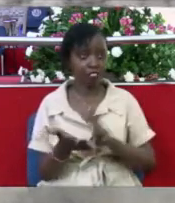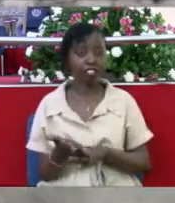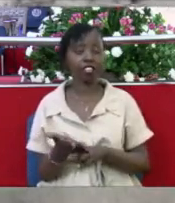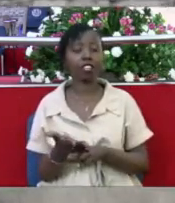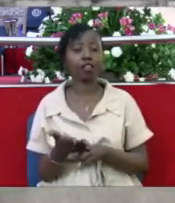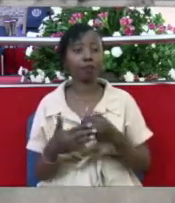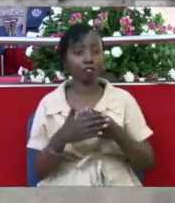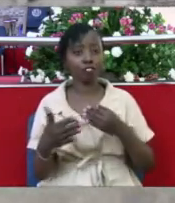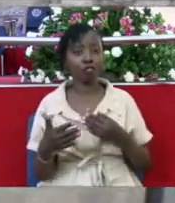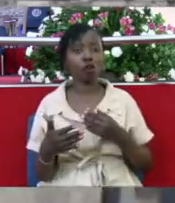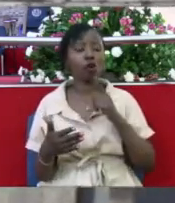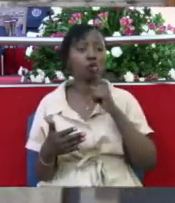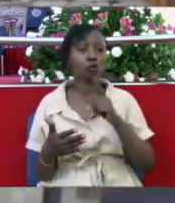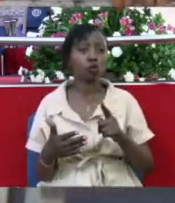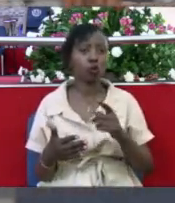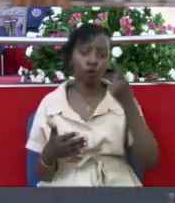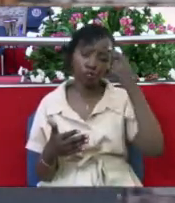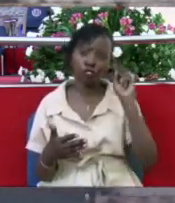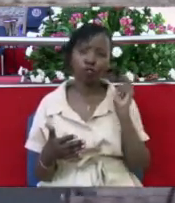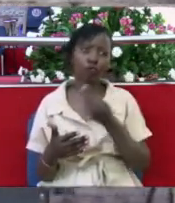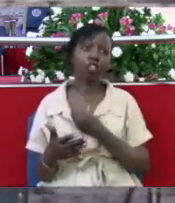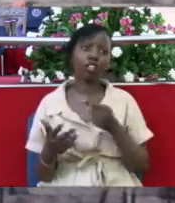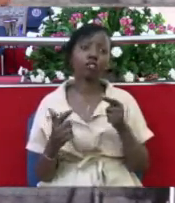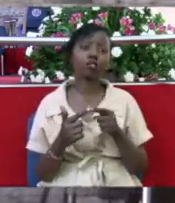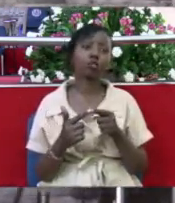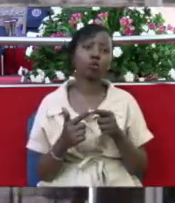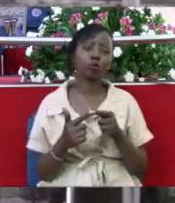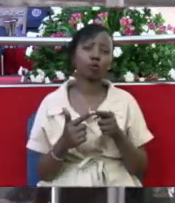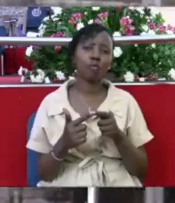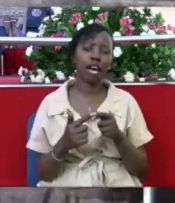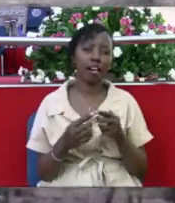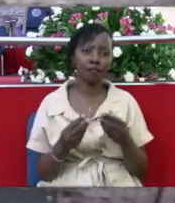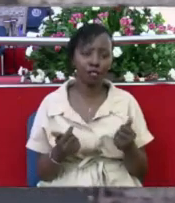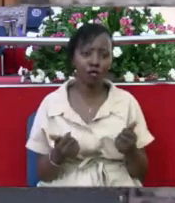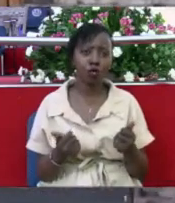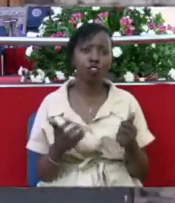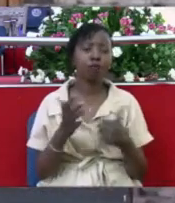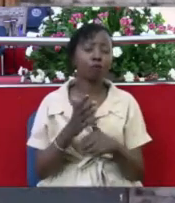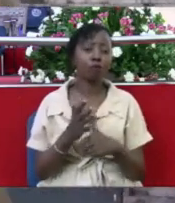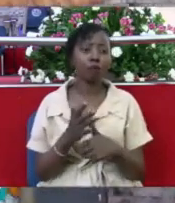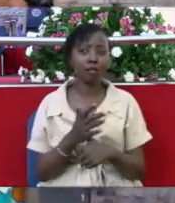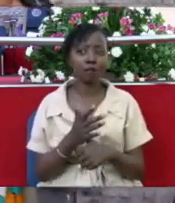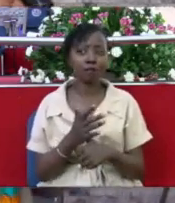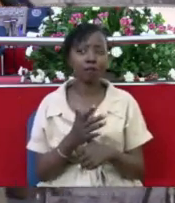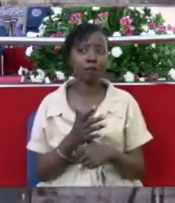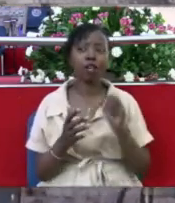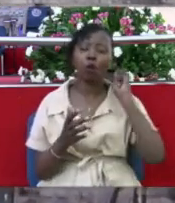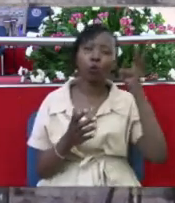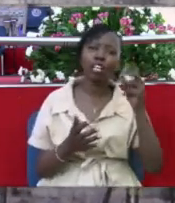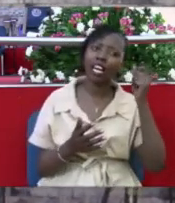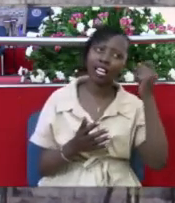And for us to tackle the requirement, na ili kwamba tuongelee mahitaji, what was expected of you in the first place? Ni